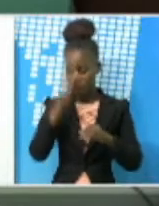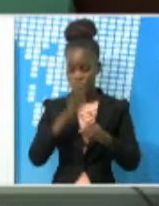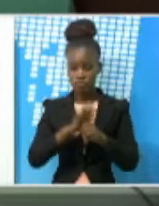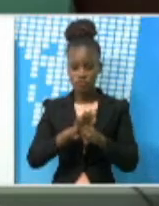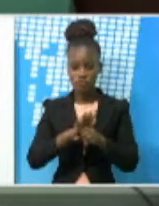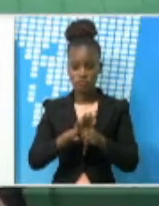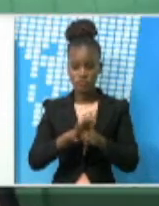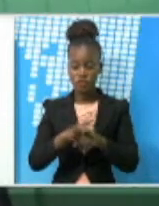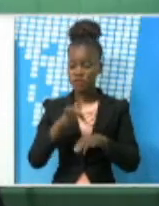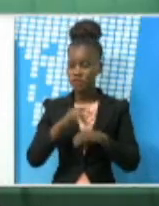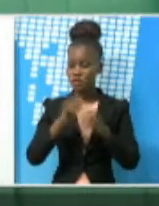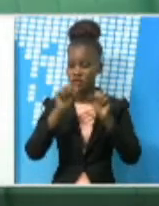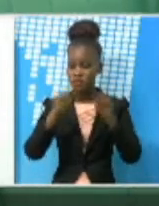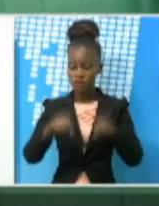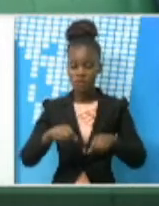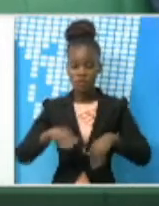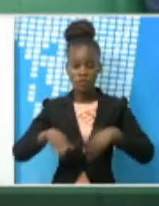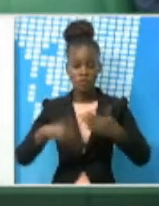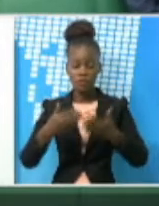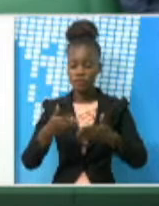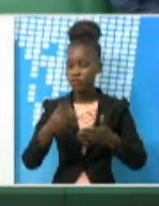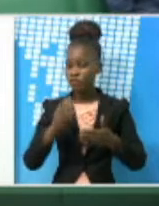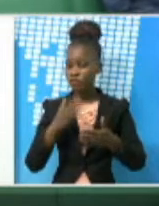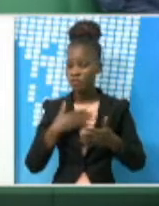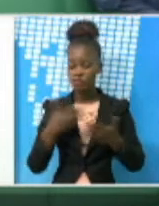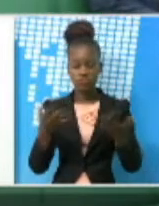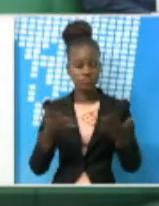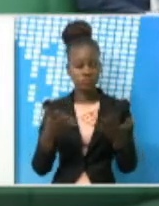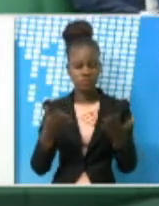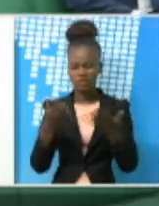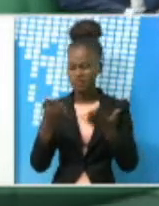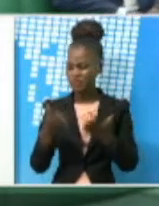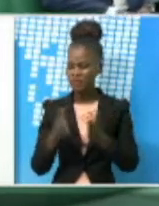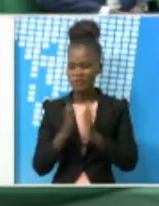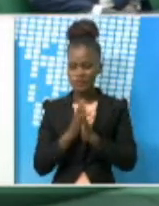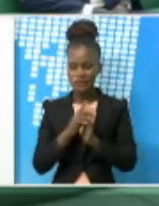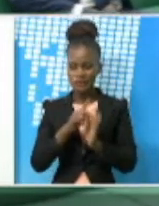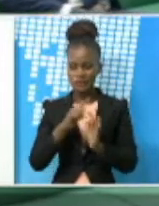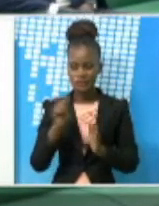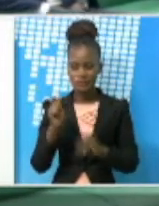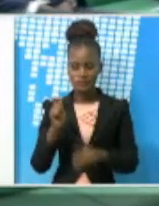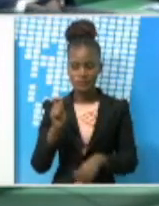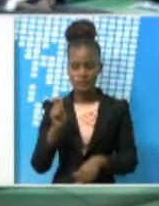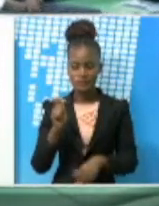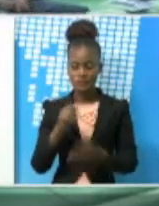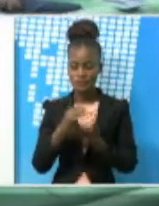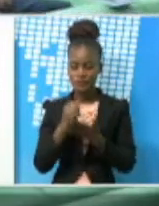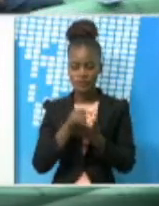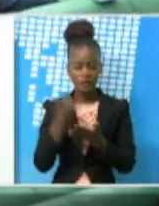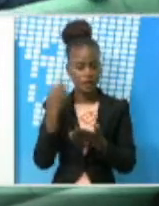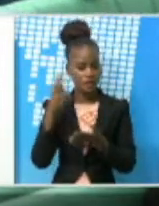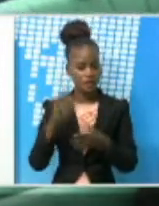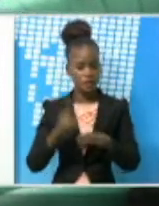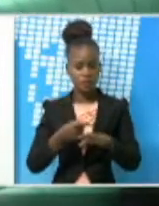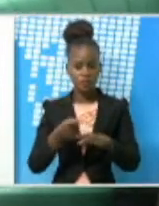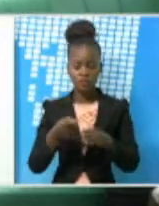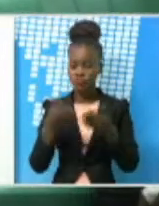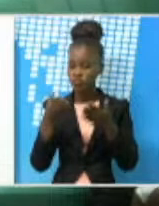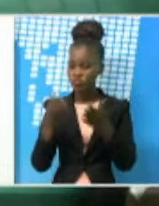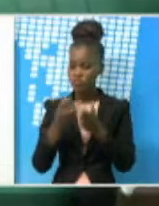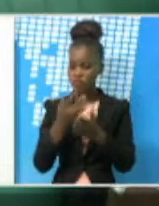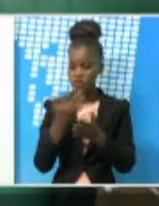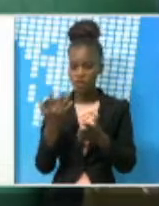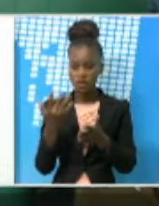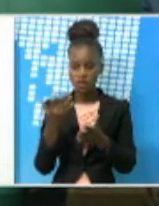that we must be asking ourselves, where are the... Because even if we do physical counting here,